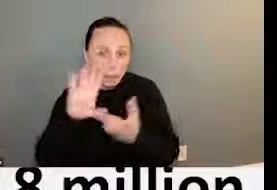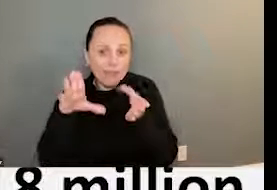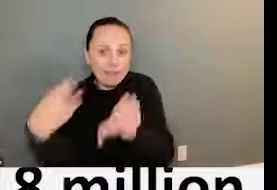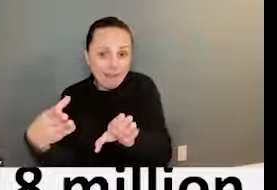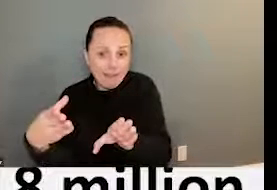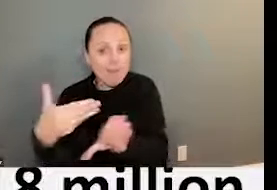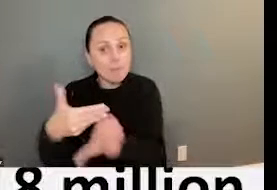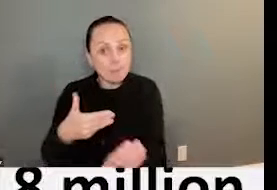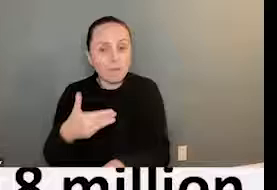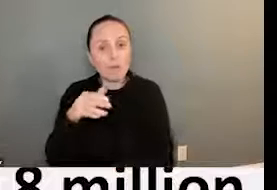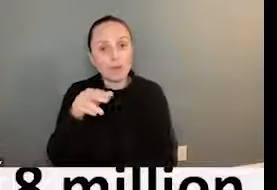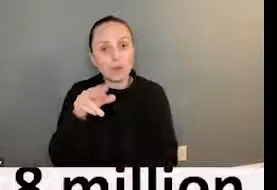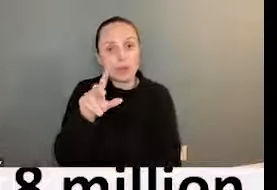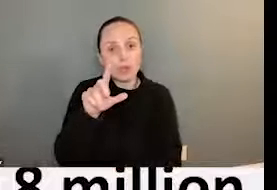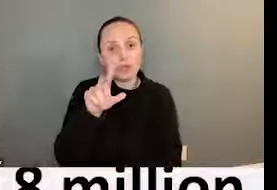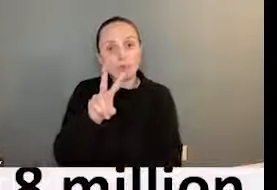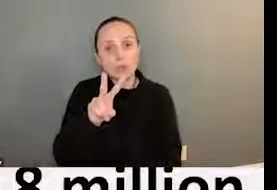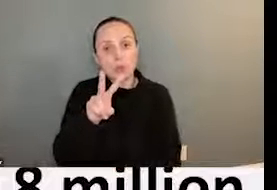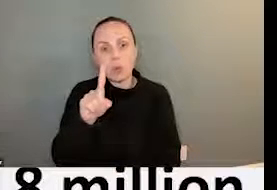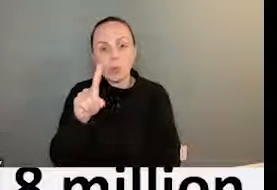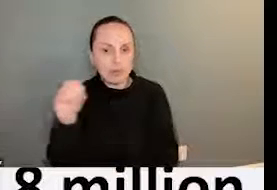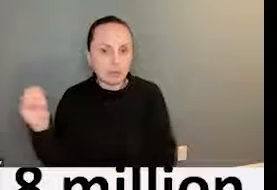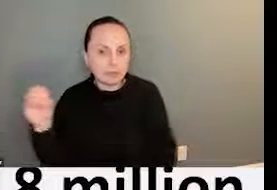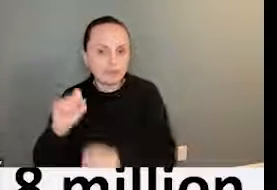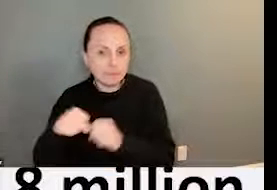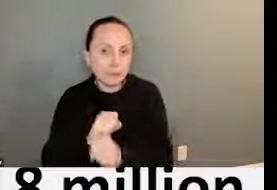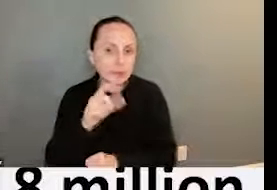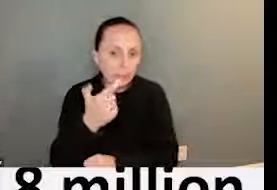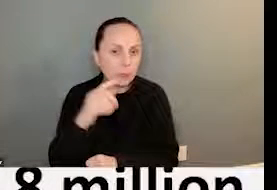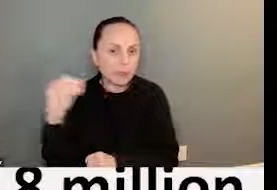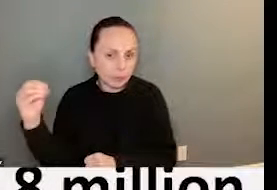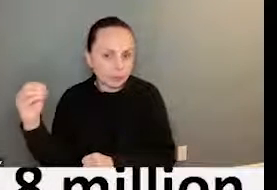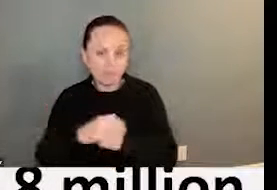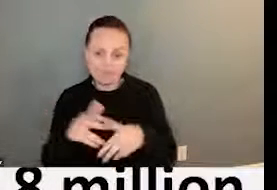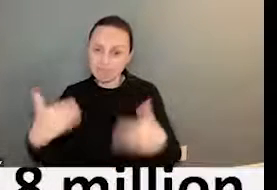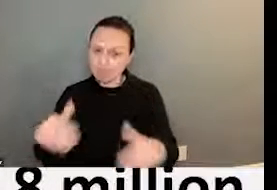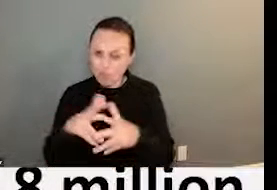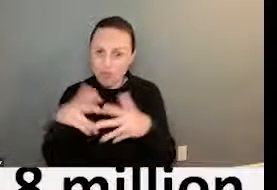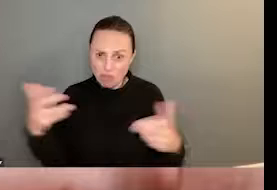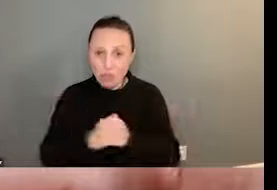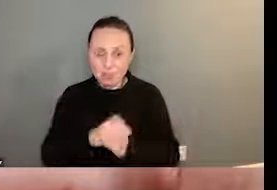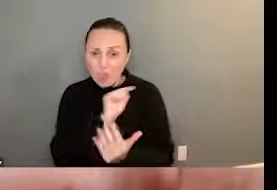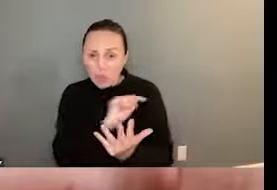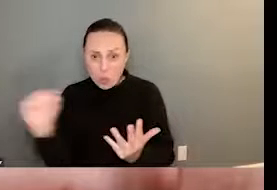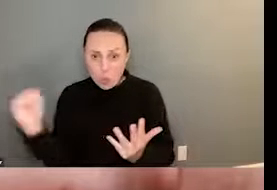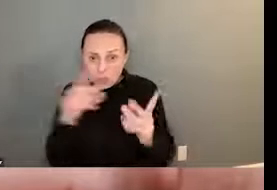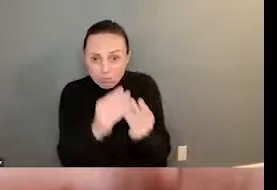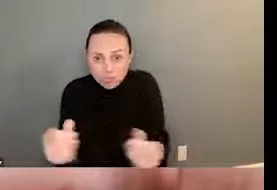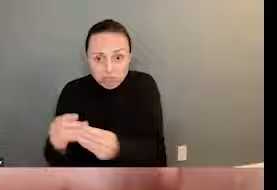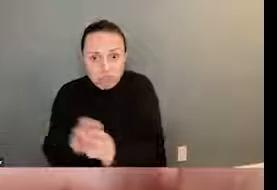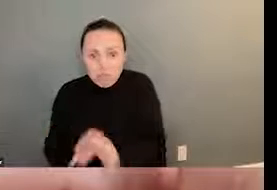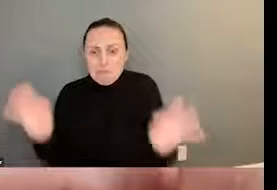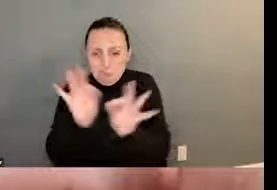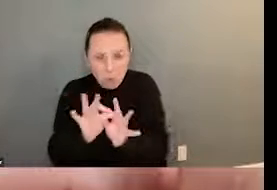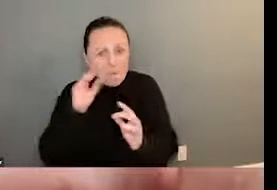by 2100. That's a lot. And these species are critical for ecosystem